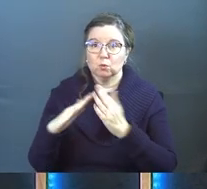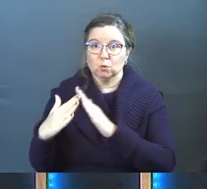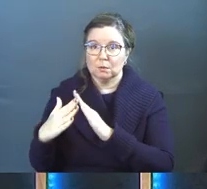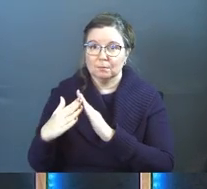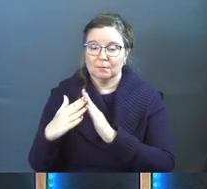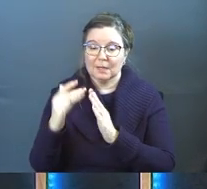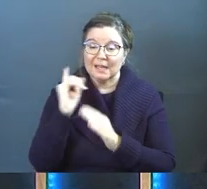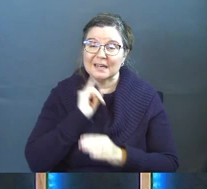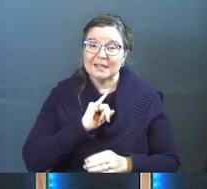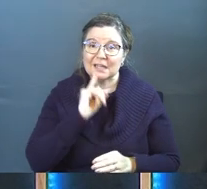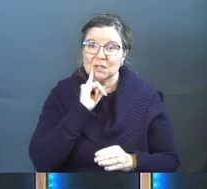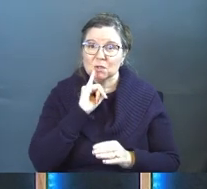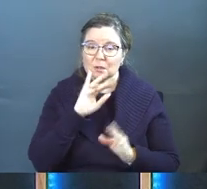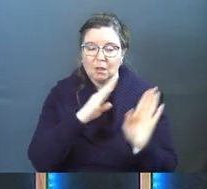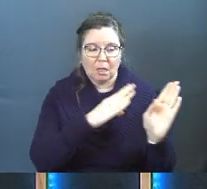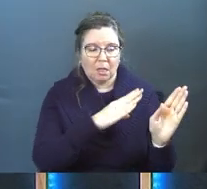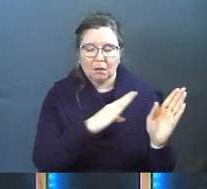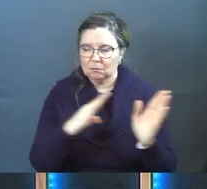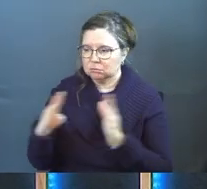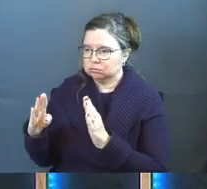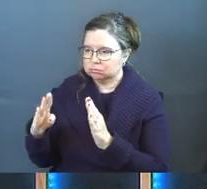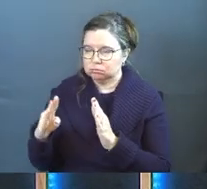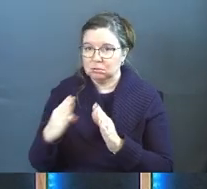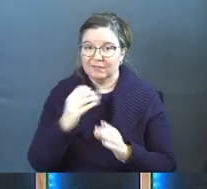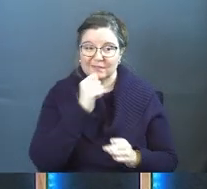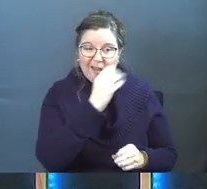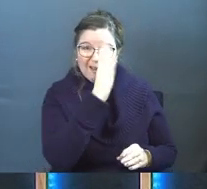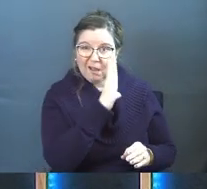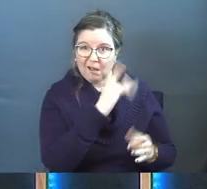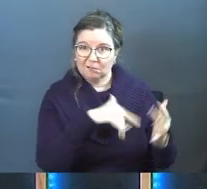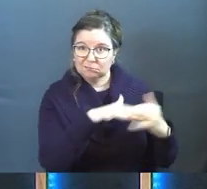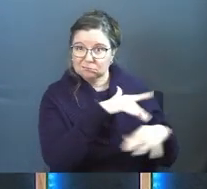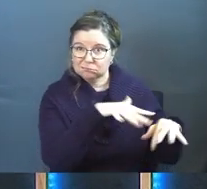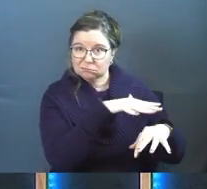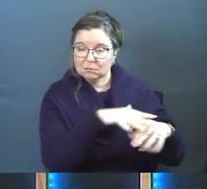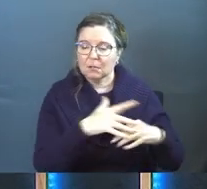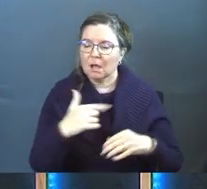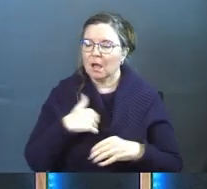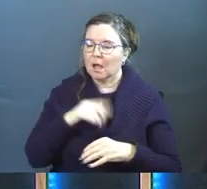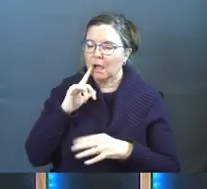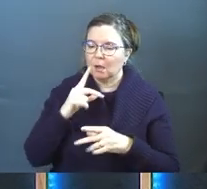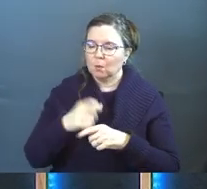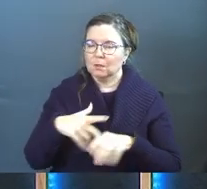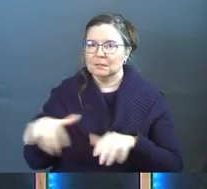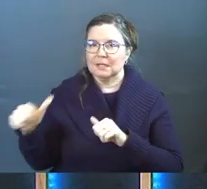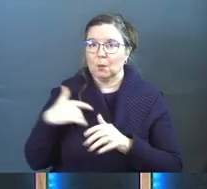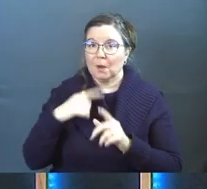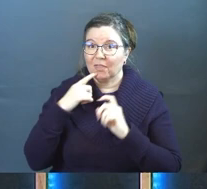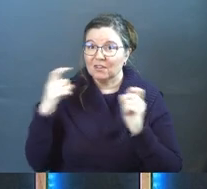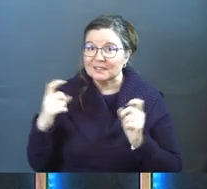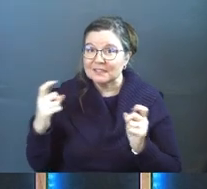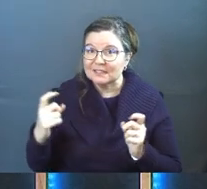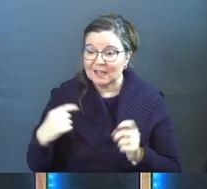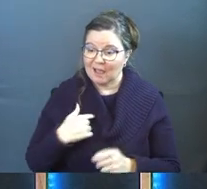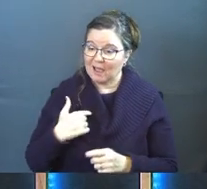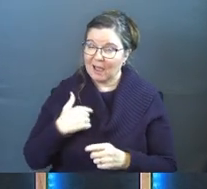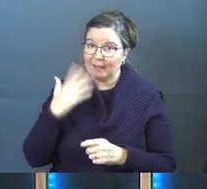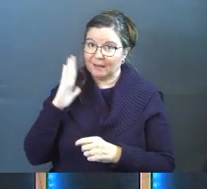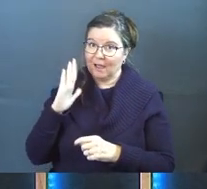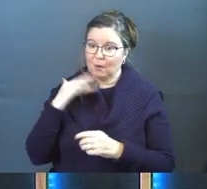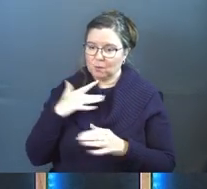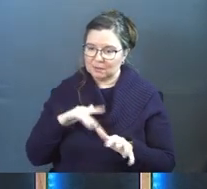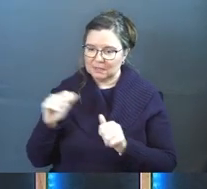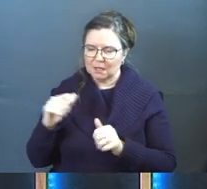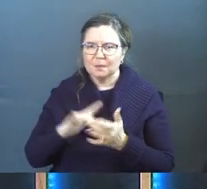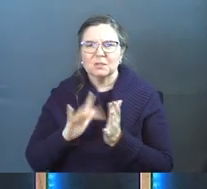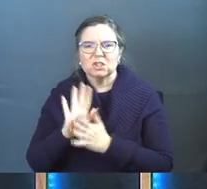and he will turn Israel away from ungodliness. And this is my covenant with them, he says, that I will take away their sins. You might be like,